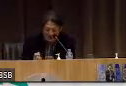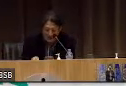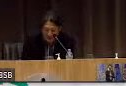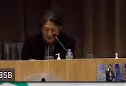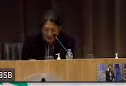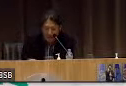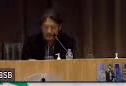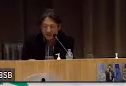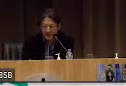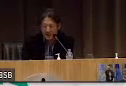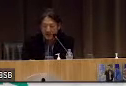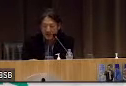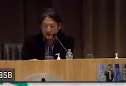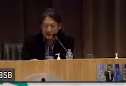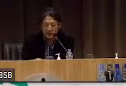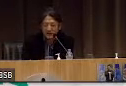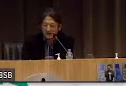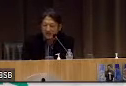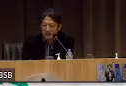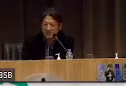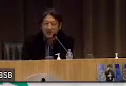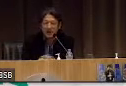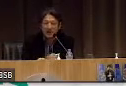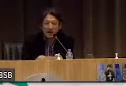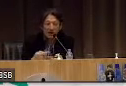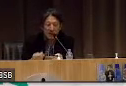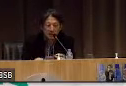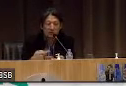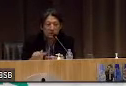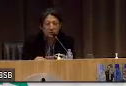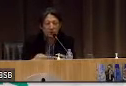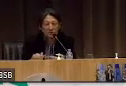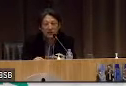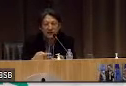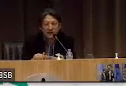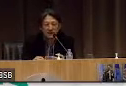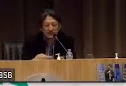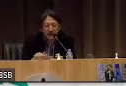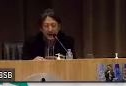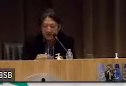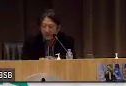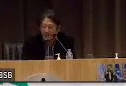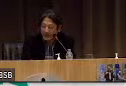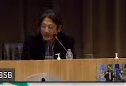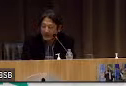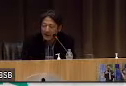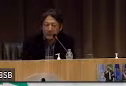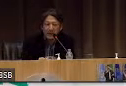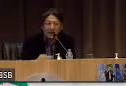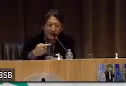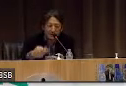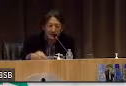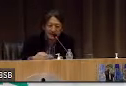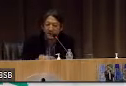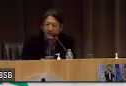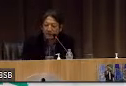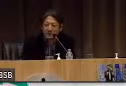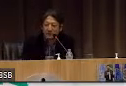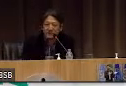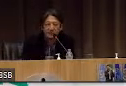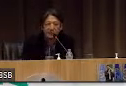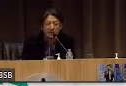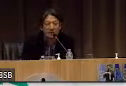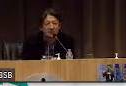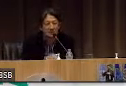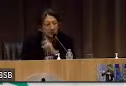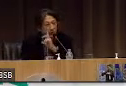to analyze those data. So this is a difficulty that we found to